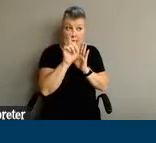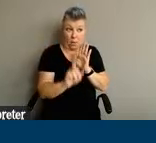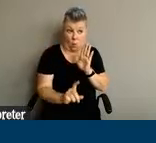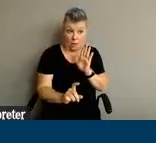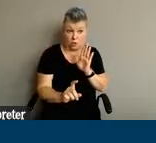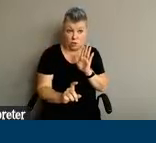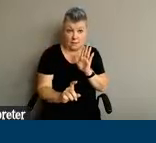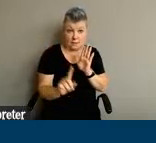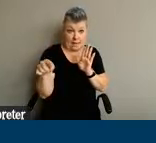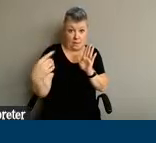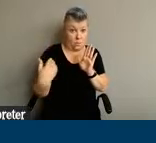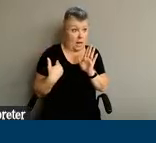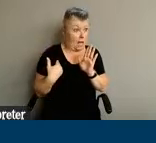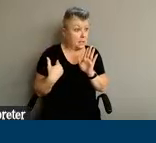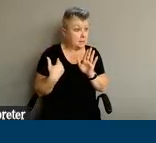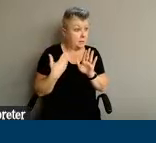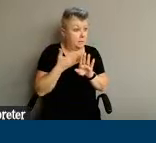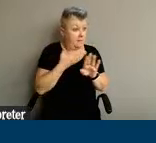advance?